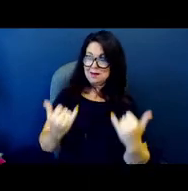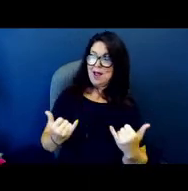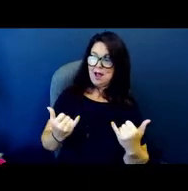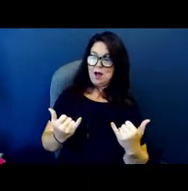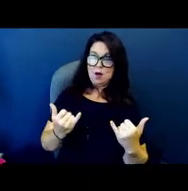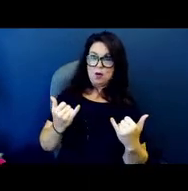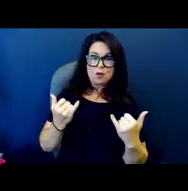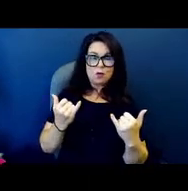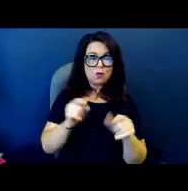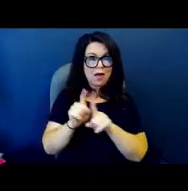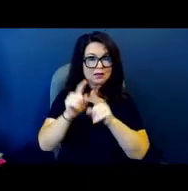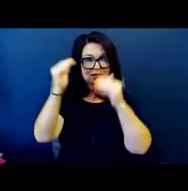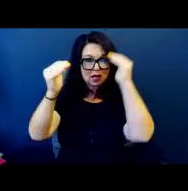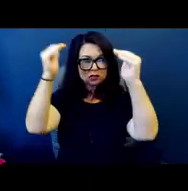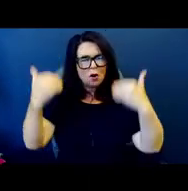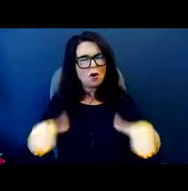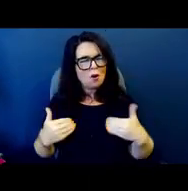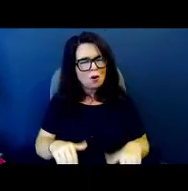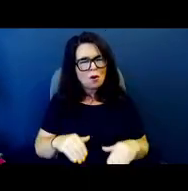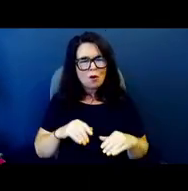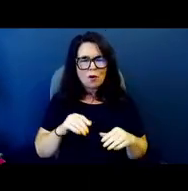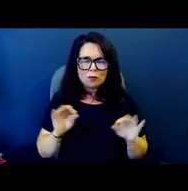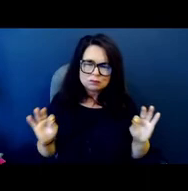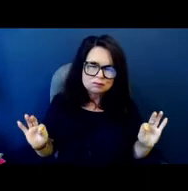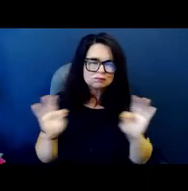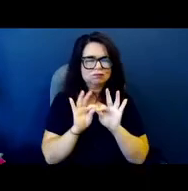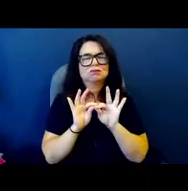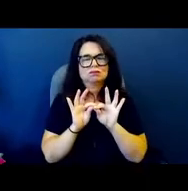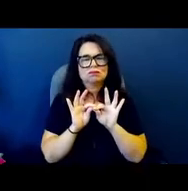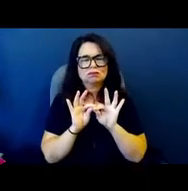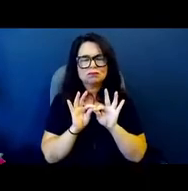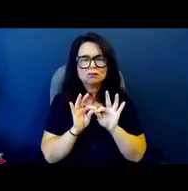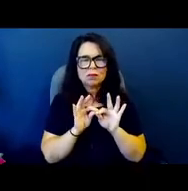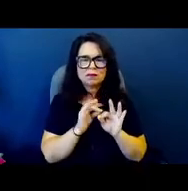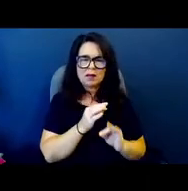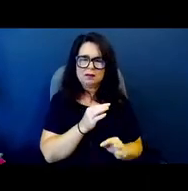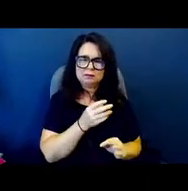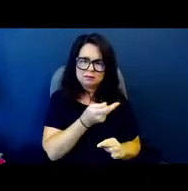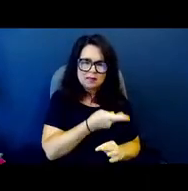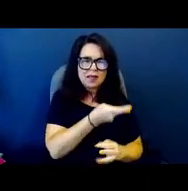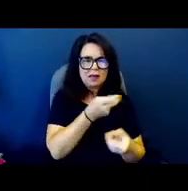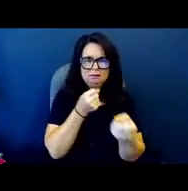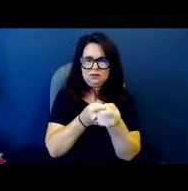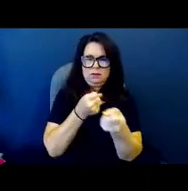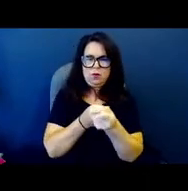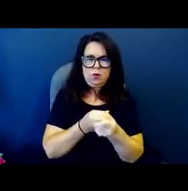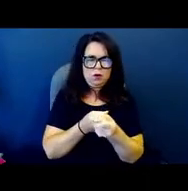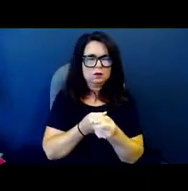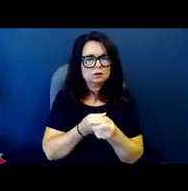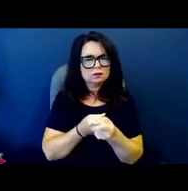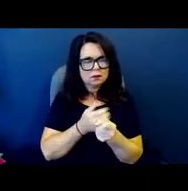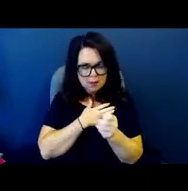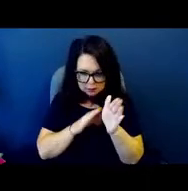how crucial it was that they supported my development in the workforce and